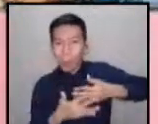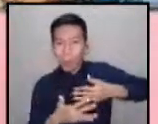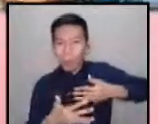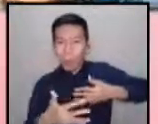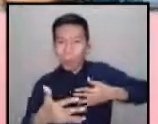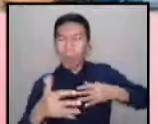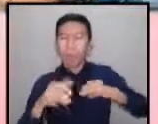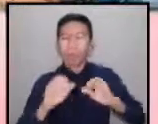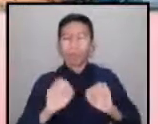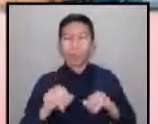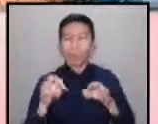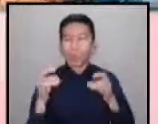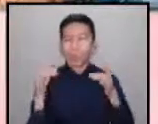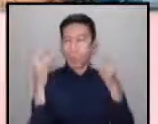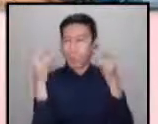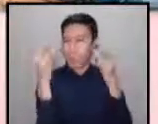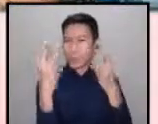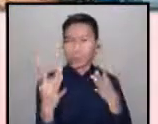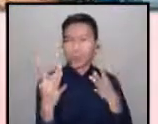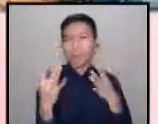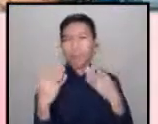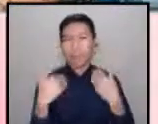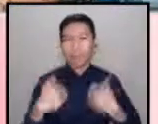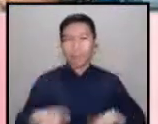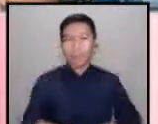tremendous adverse effect to our body.